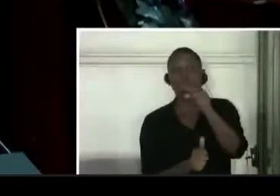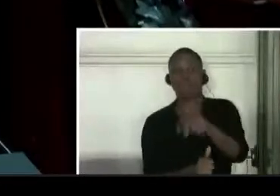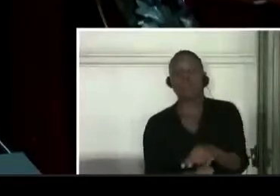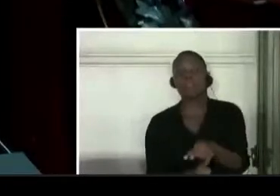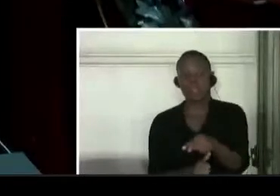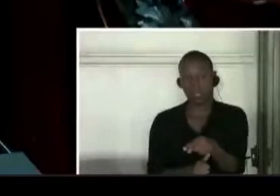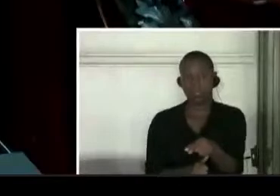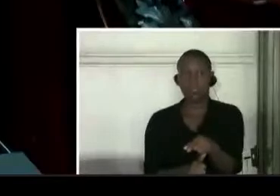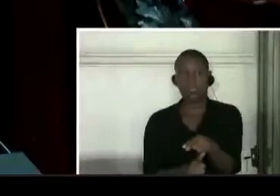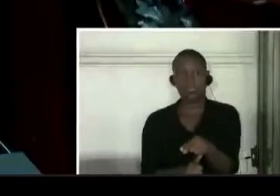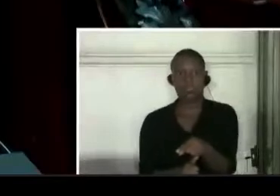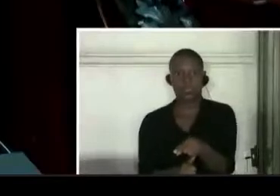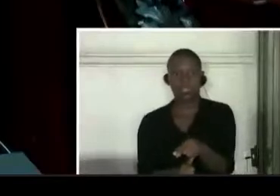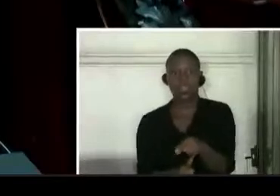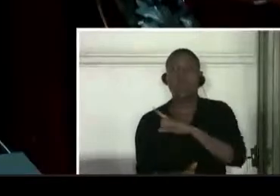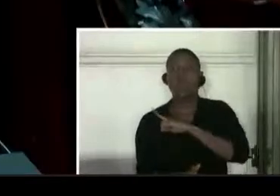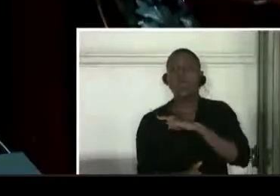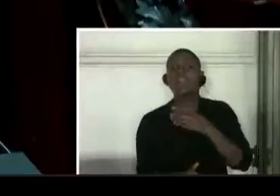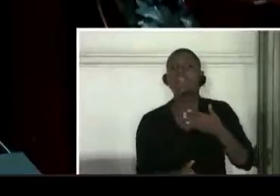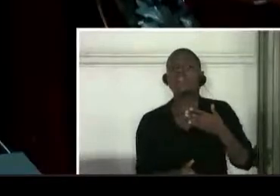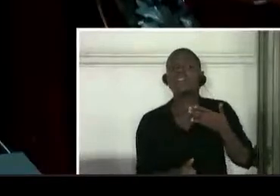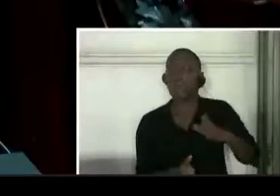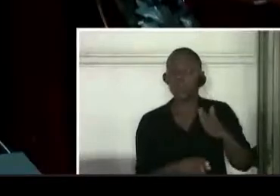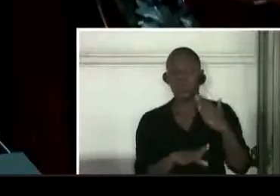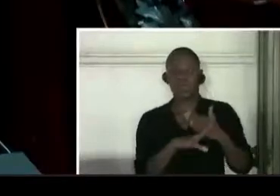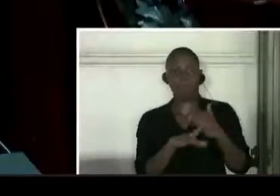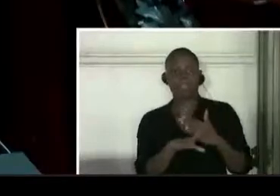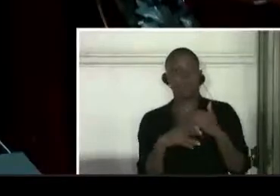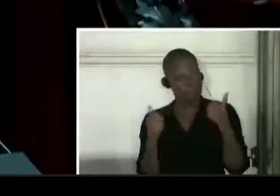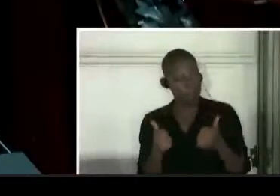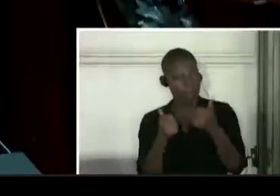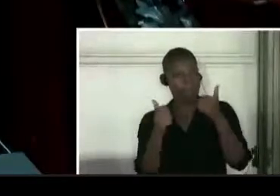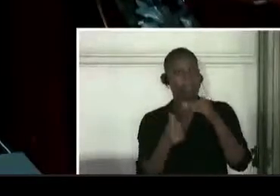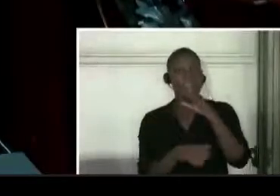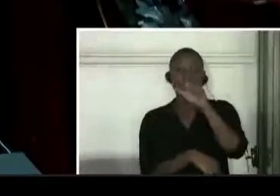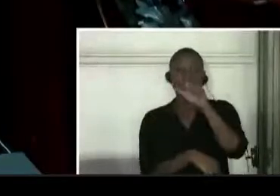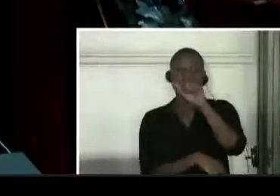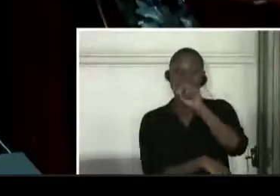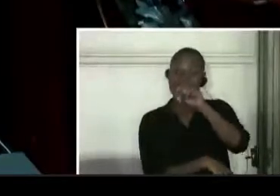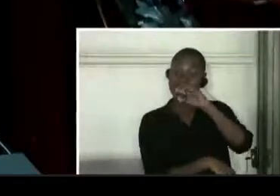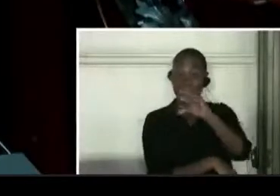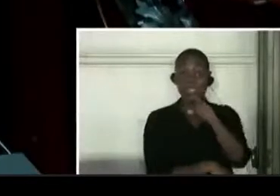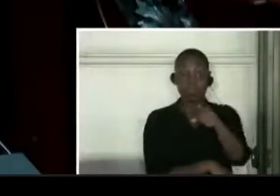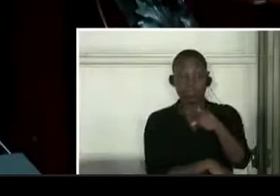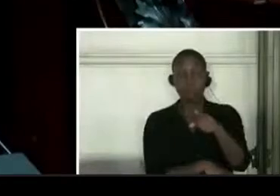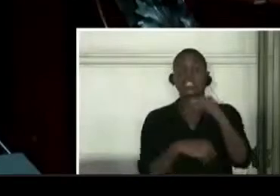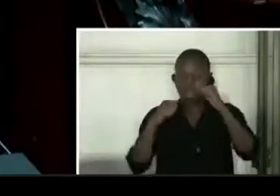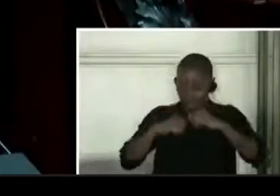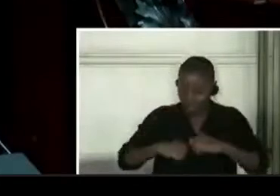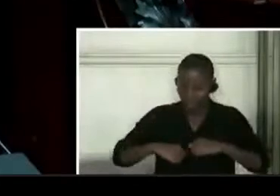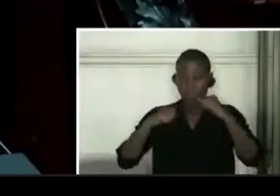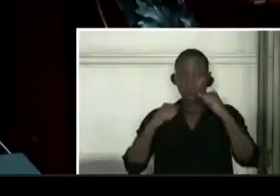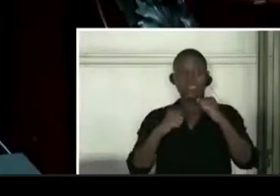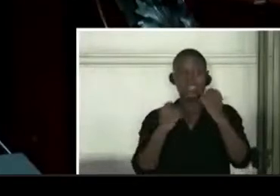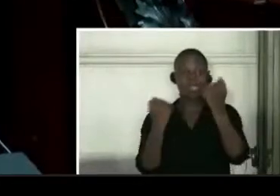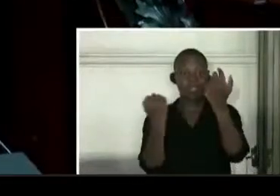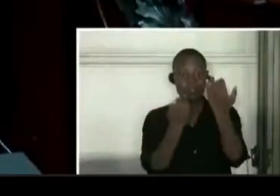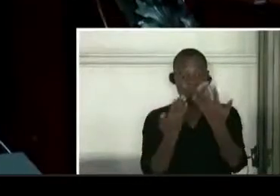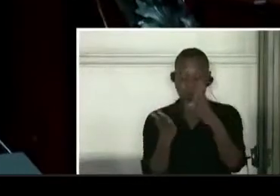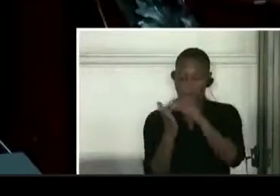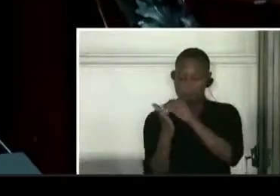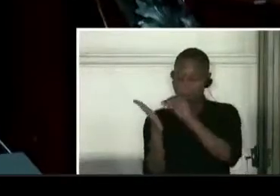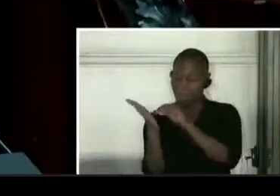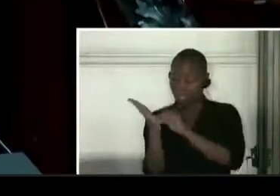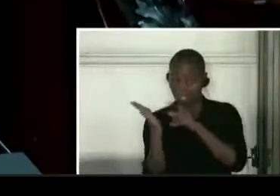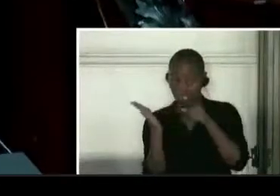then sisebenze ngendlela engekho. The ANC supports the budget of human settlement.